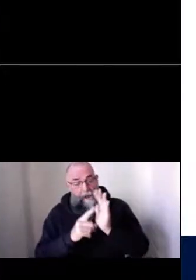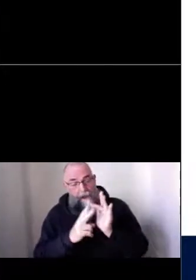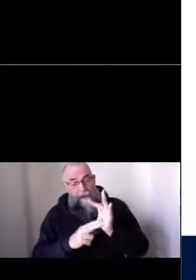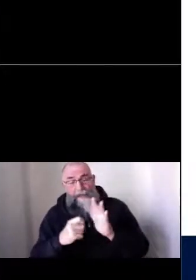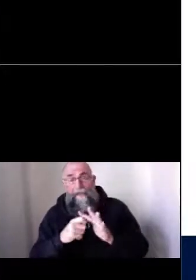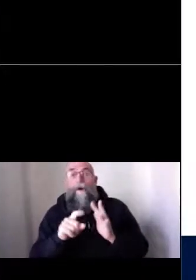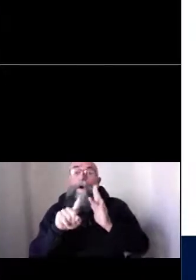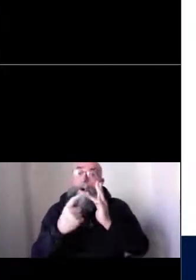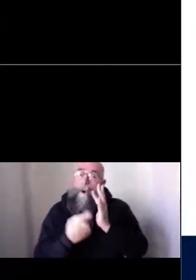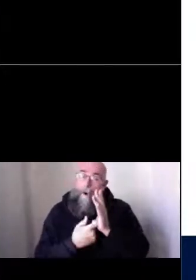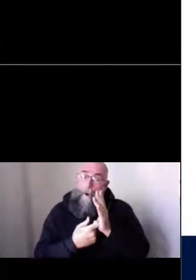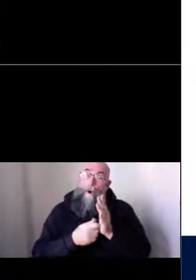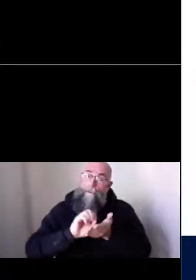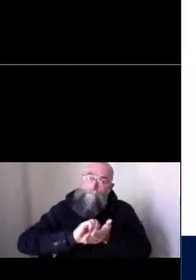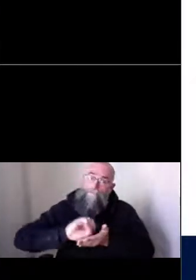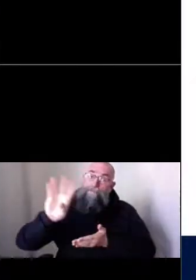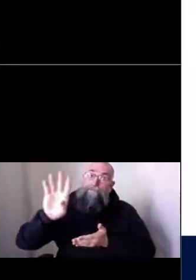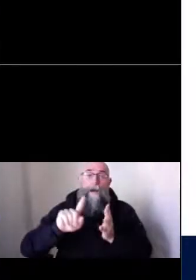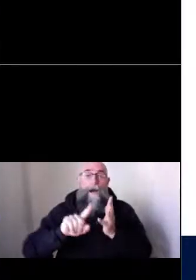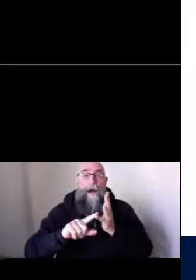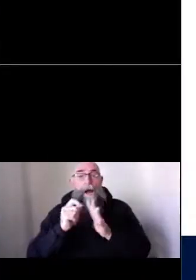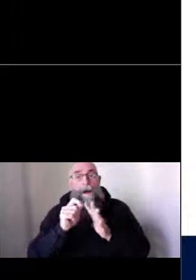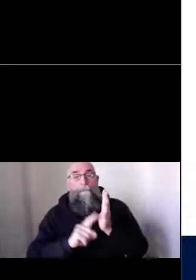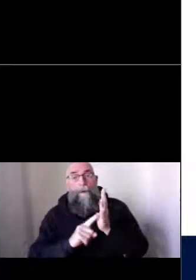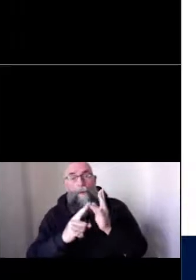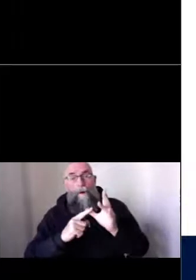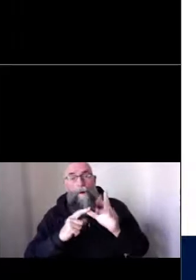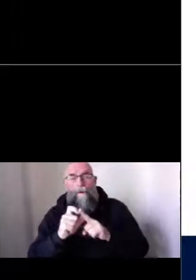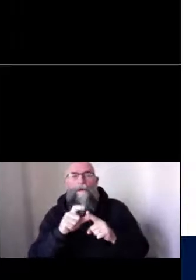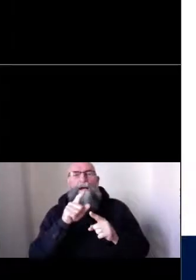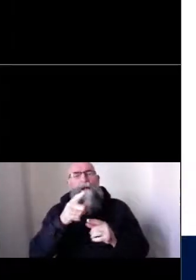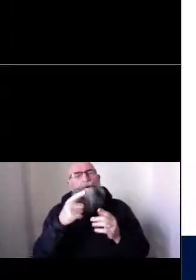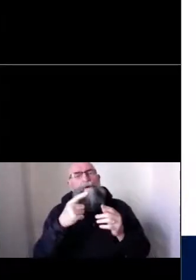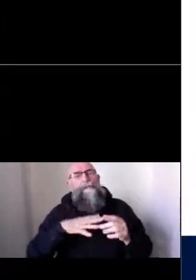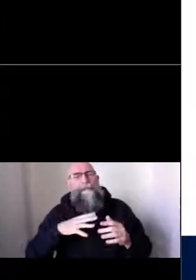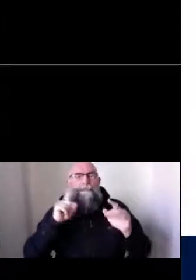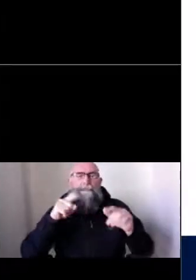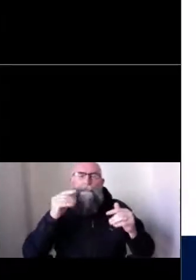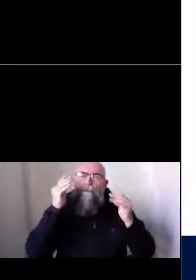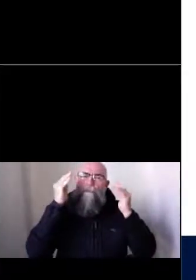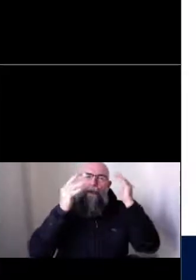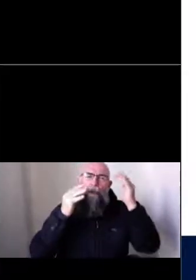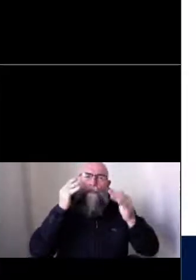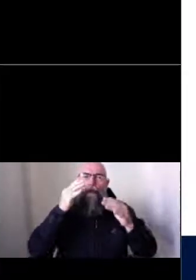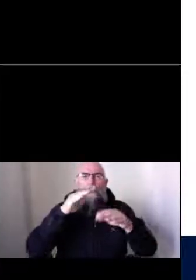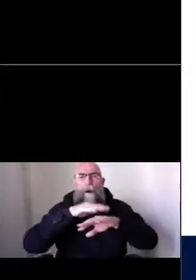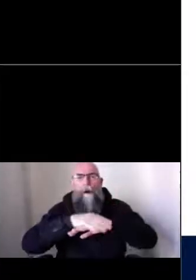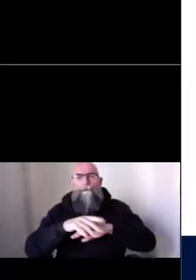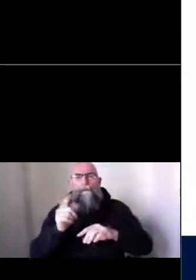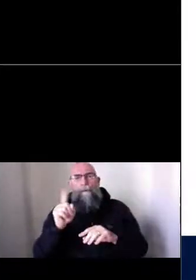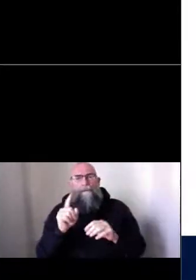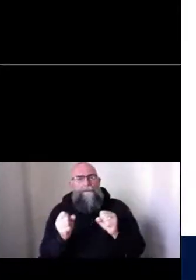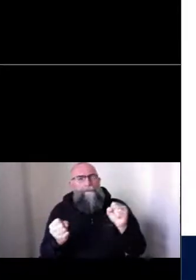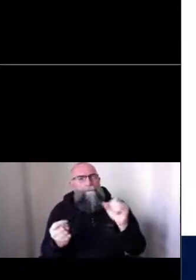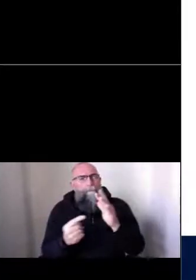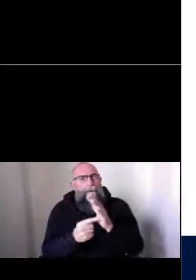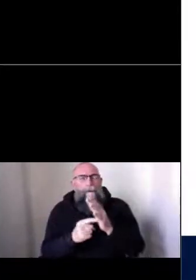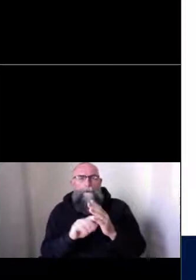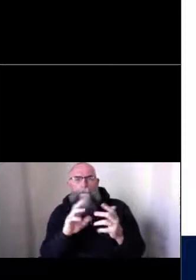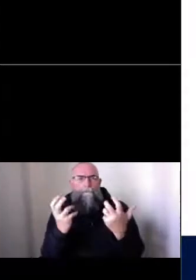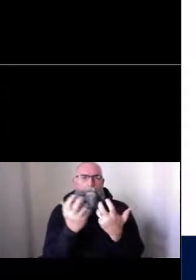files, and think about with uploading samples of work what's best suited to your art form or what kind